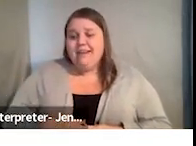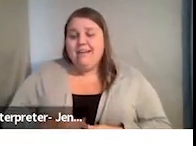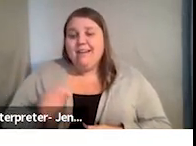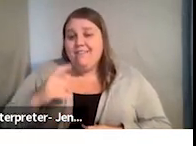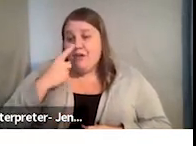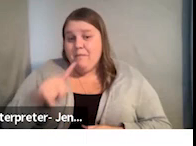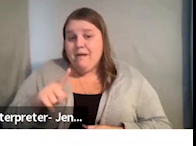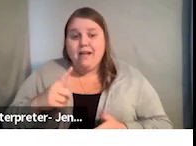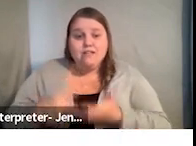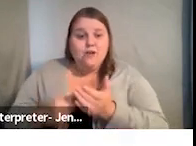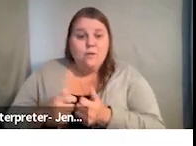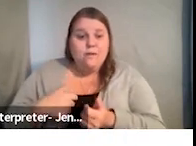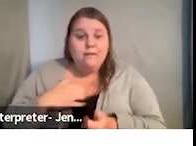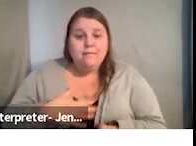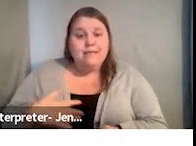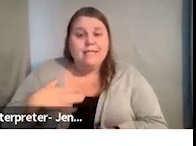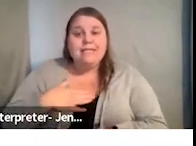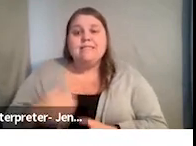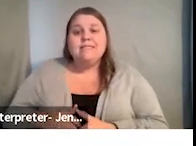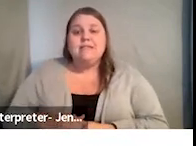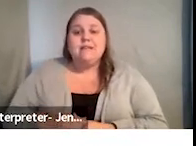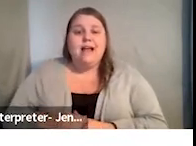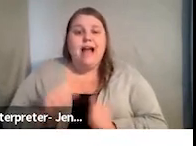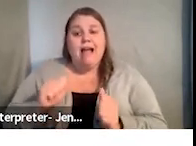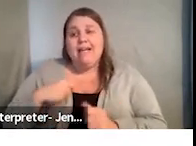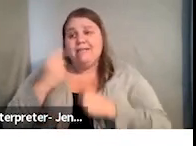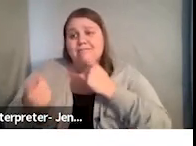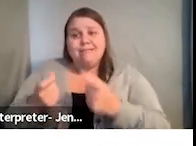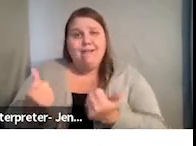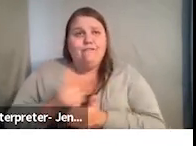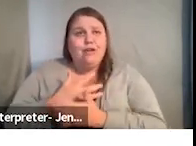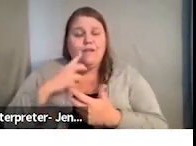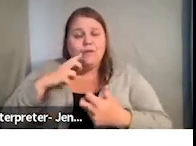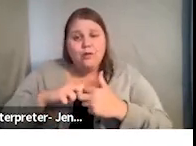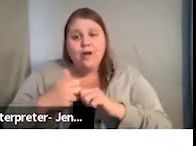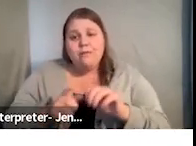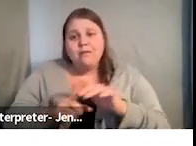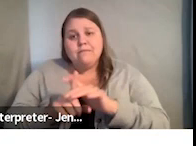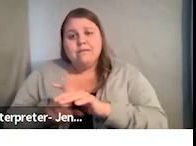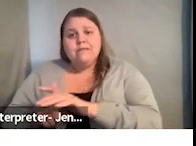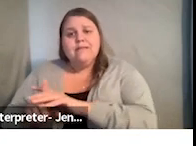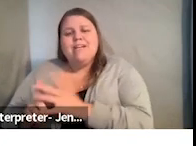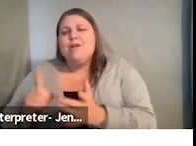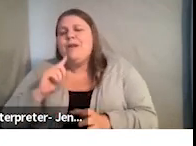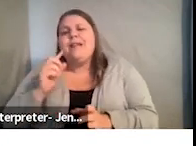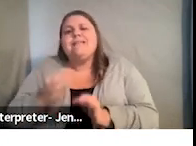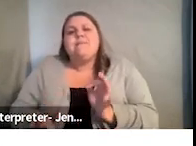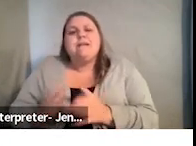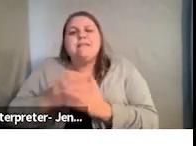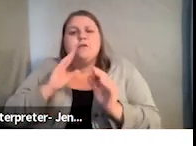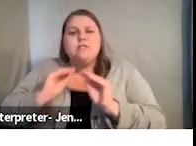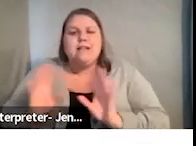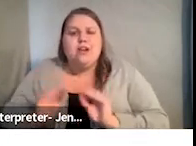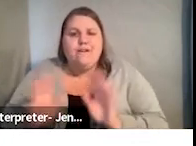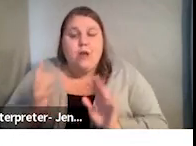want to talk with me, I can tell you Yeah. all the different problems that we had. I mean, it's just simply, some of it's just simply clarifying, because